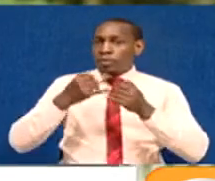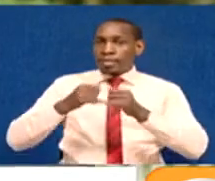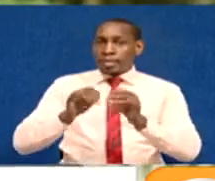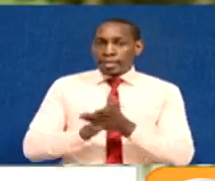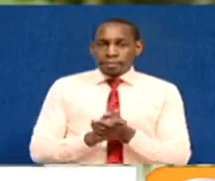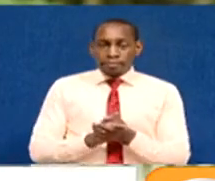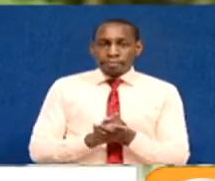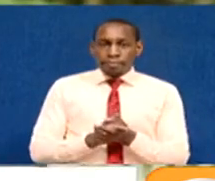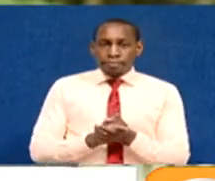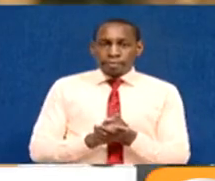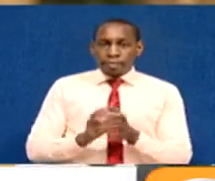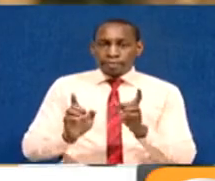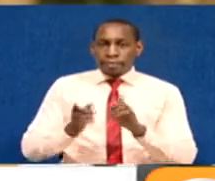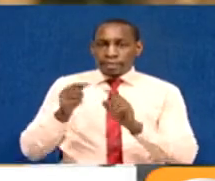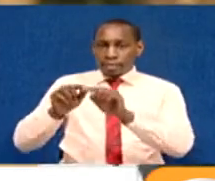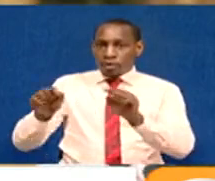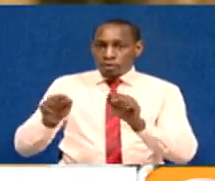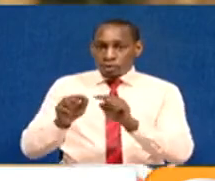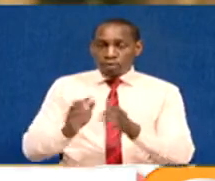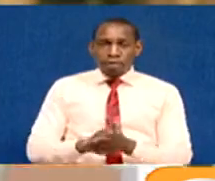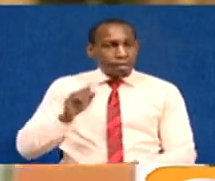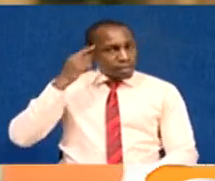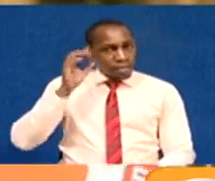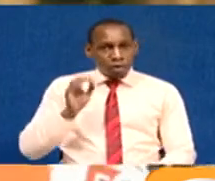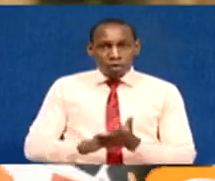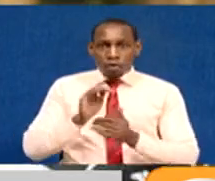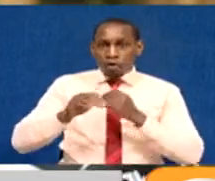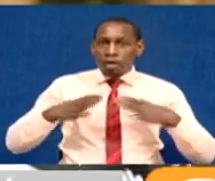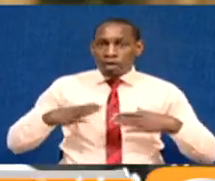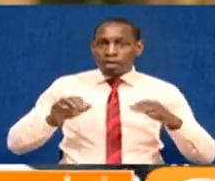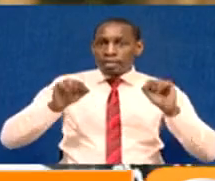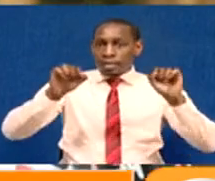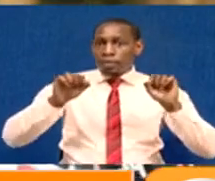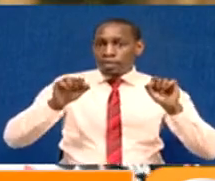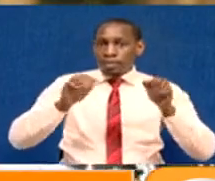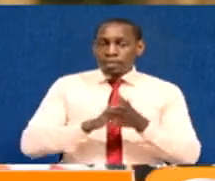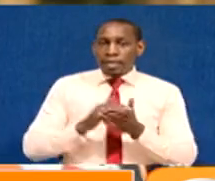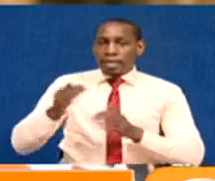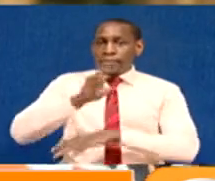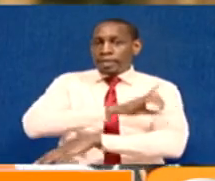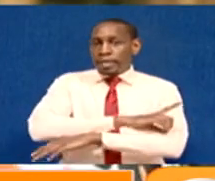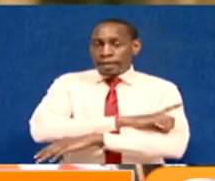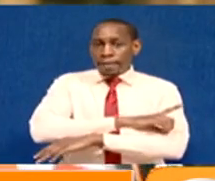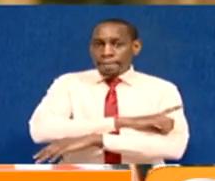I have to give it a chance right from hole one. I don't think that all the spectators are going to be subjected to